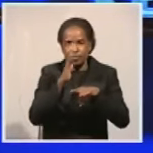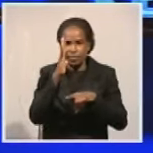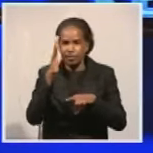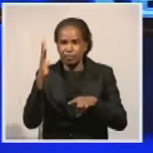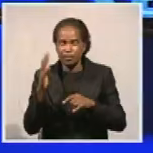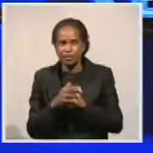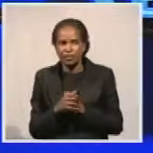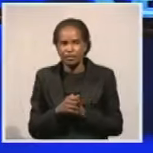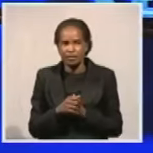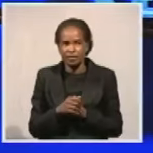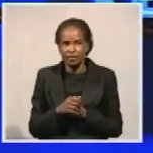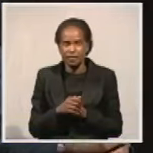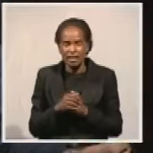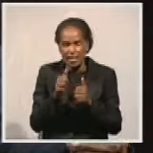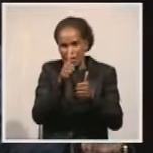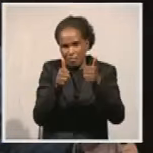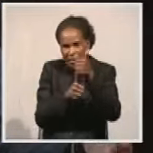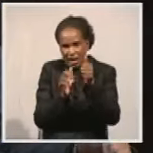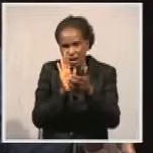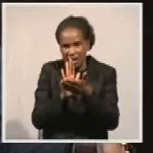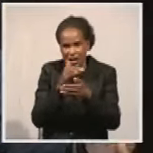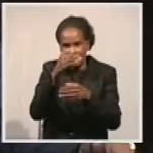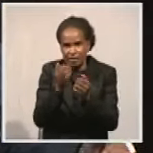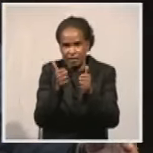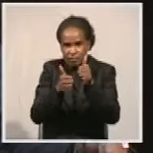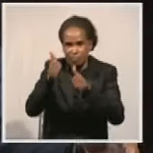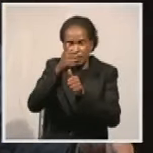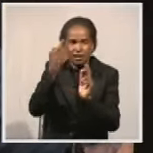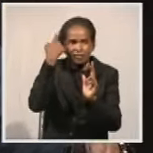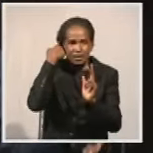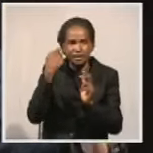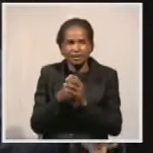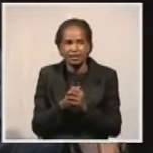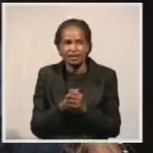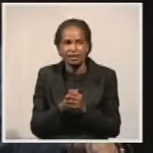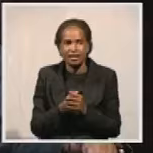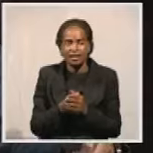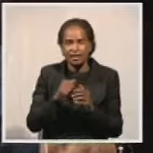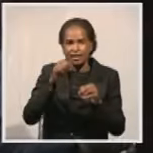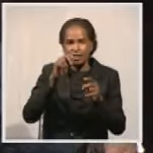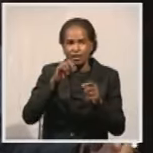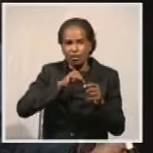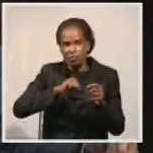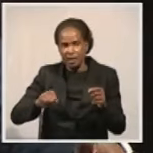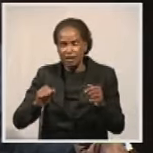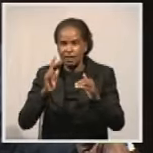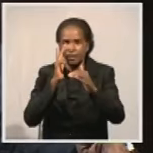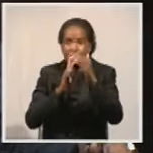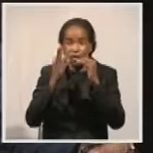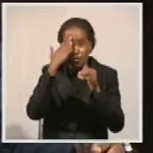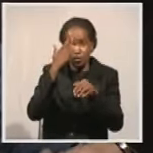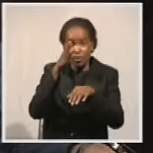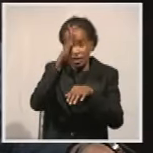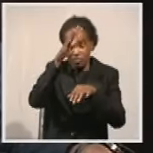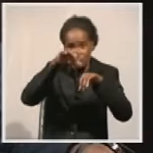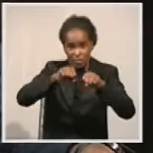for a brief while before becoming a full minister. Yes. Now, as we know, of course, that aspect now deals with the land, the tourism. We know who were the owners during that time.